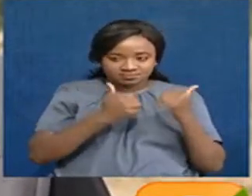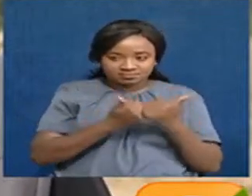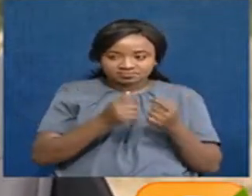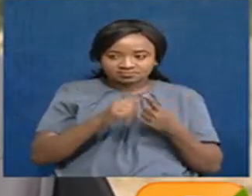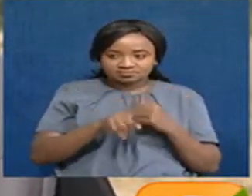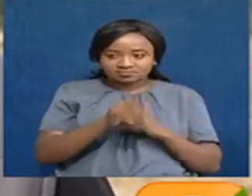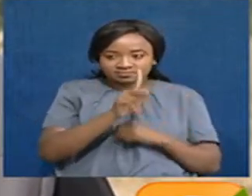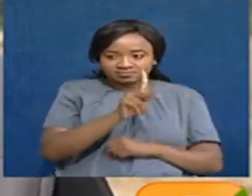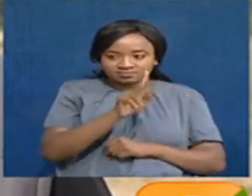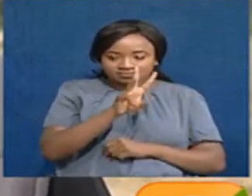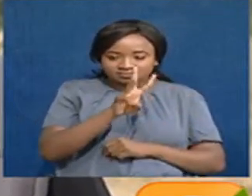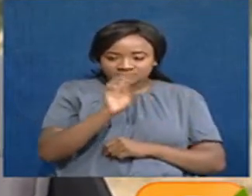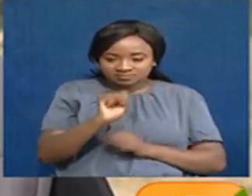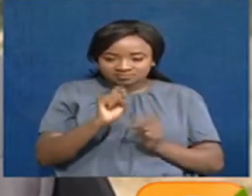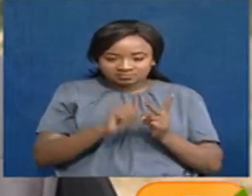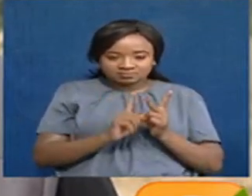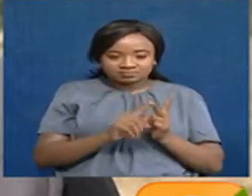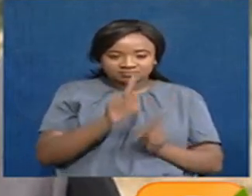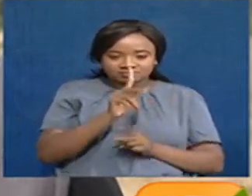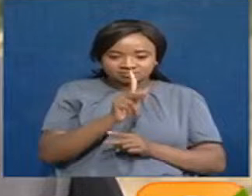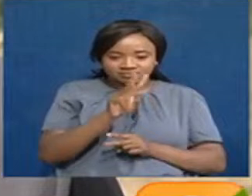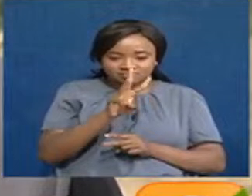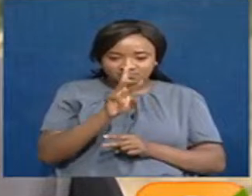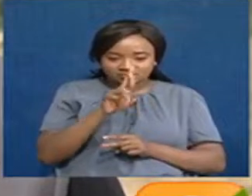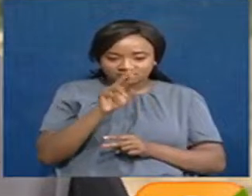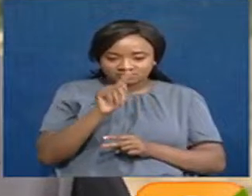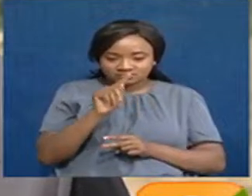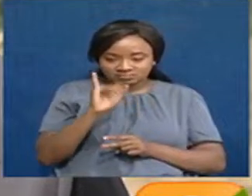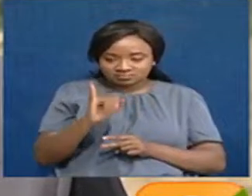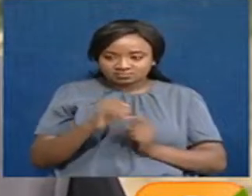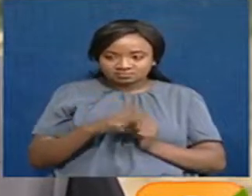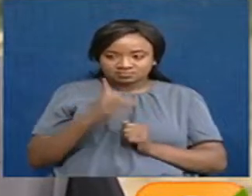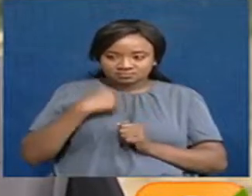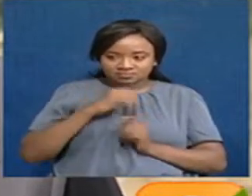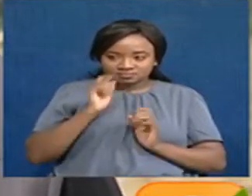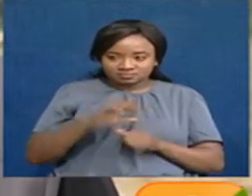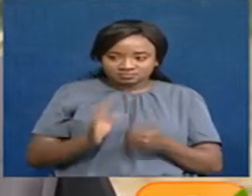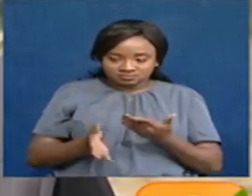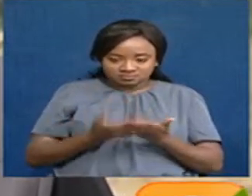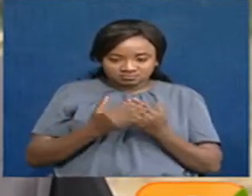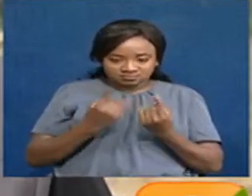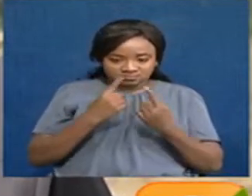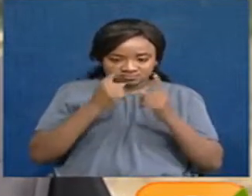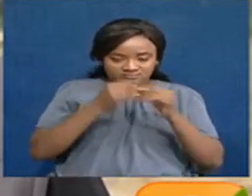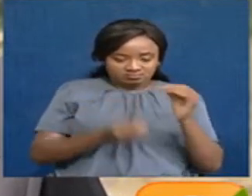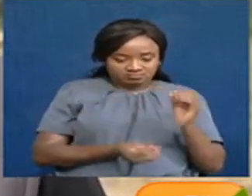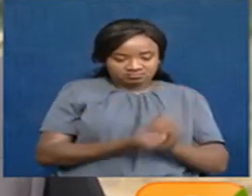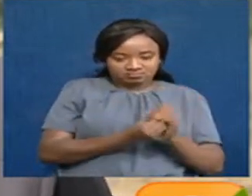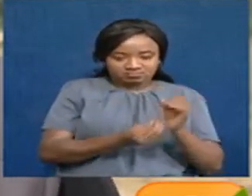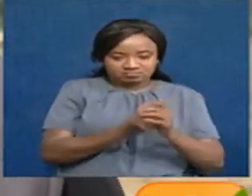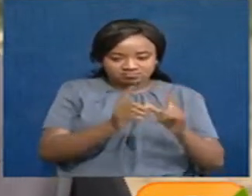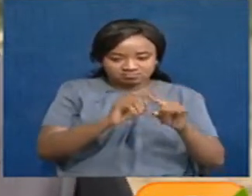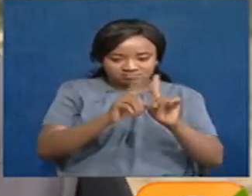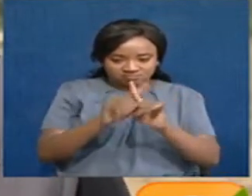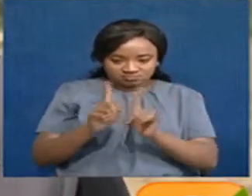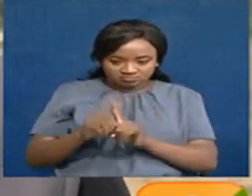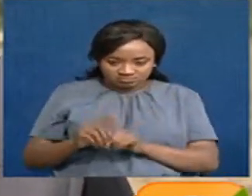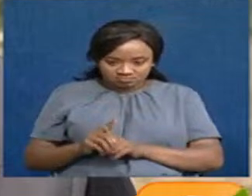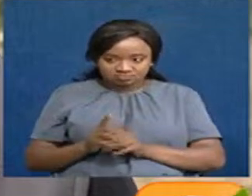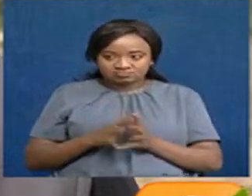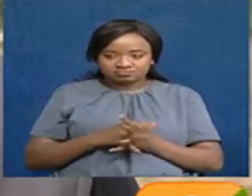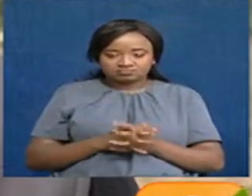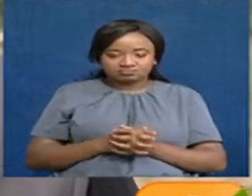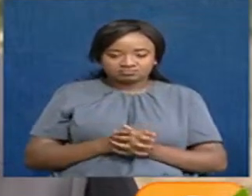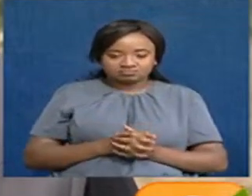able to create embryos that over time we shall be able to transfer into surrogates of a different species of rhino called the southern white